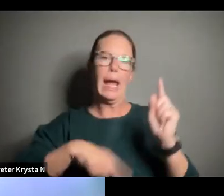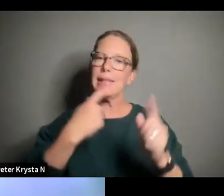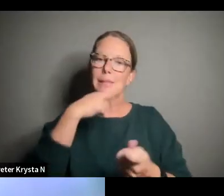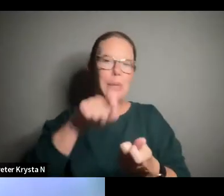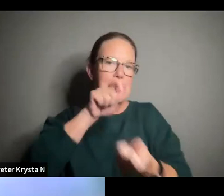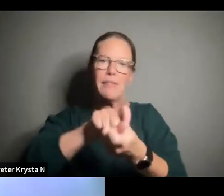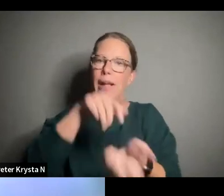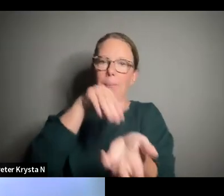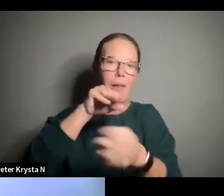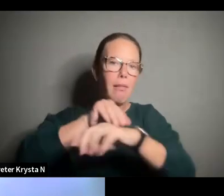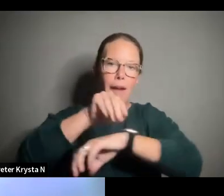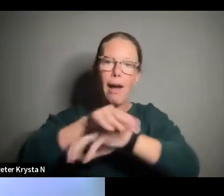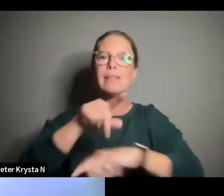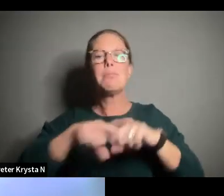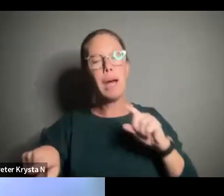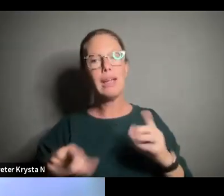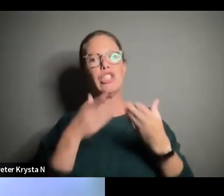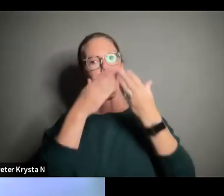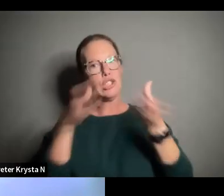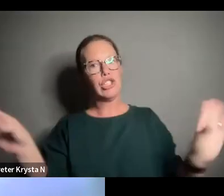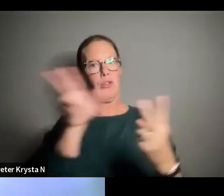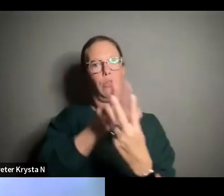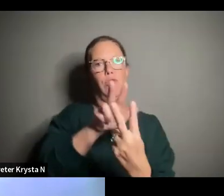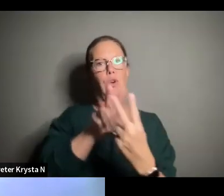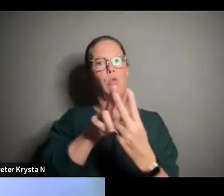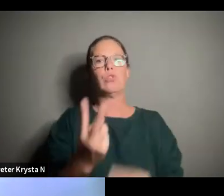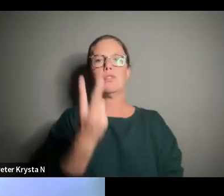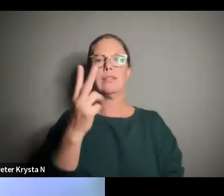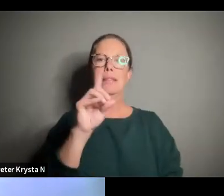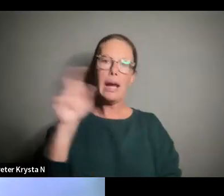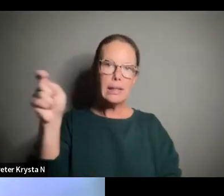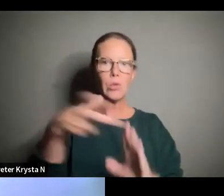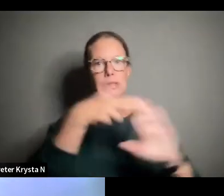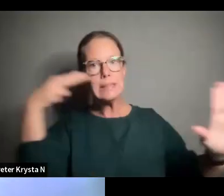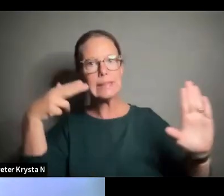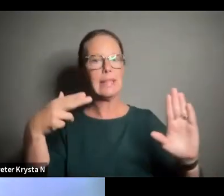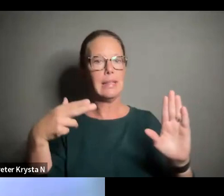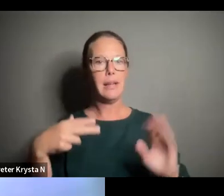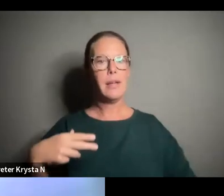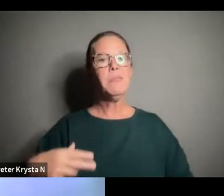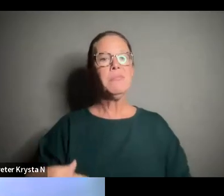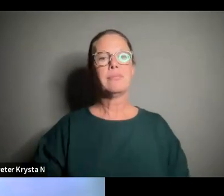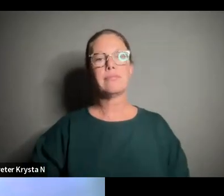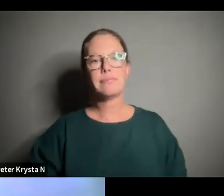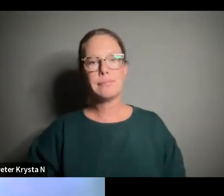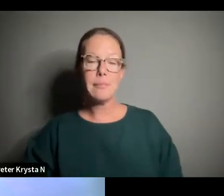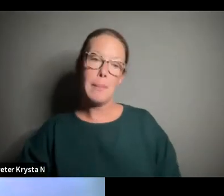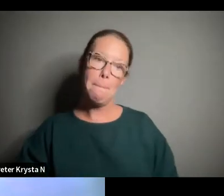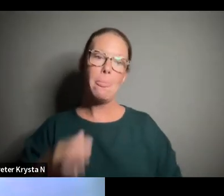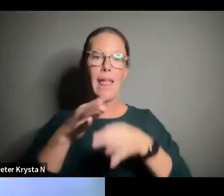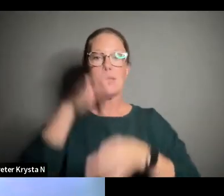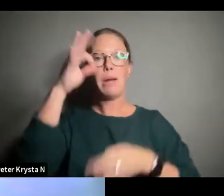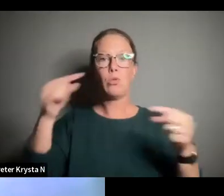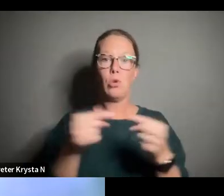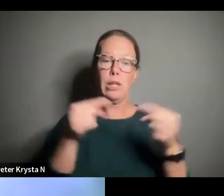to the individual, but could you talk about those different diagnostic categories that this might work for? So spinal cord injury